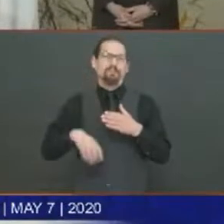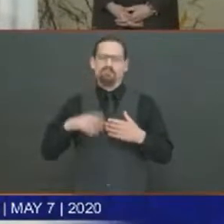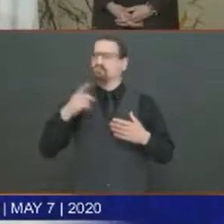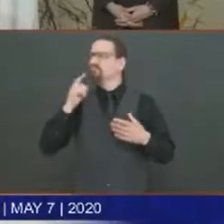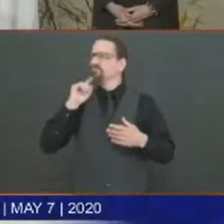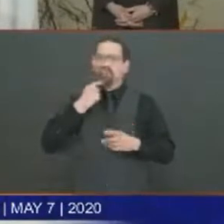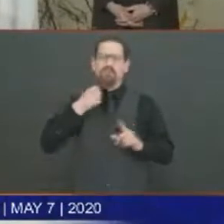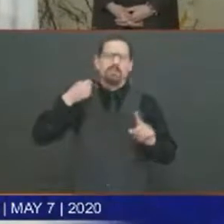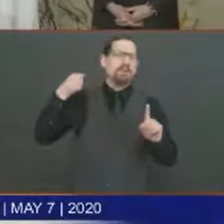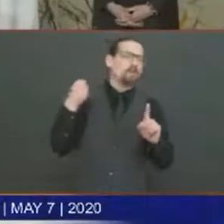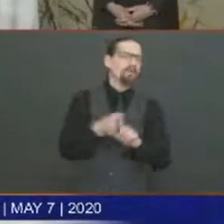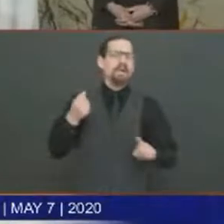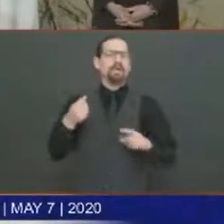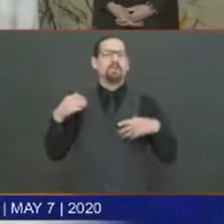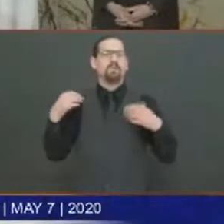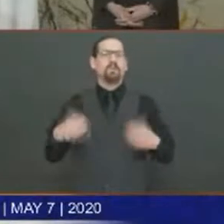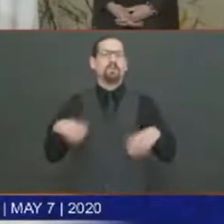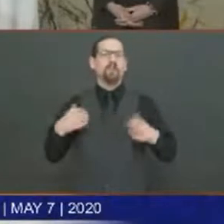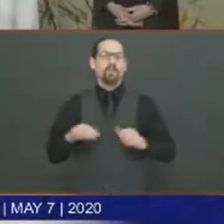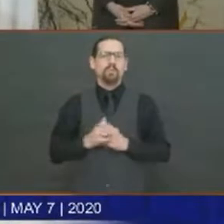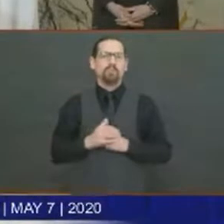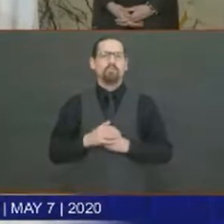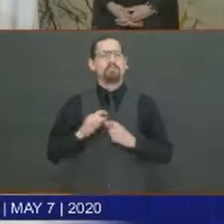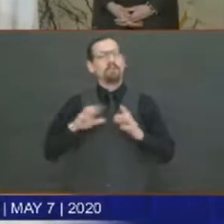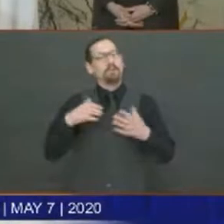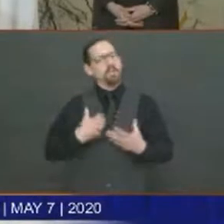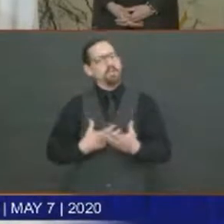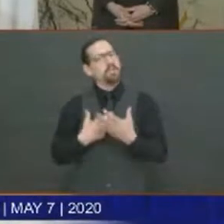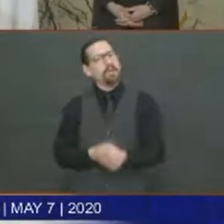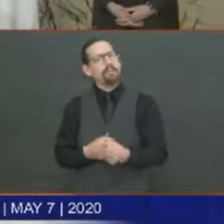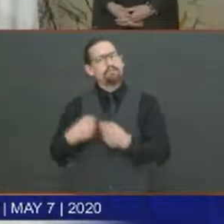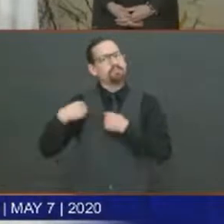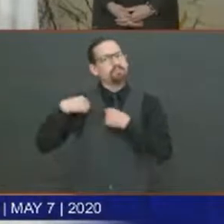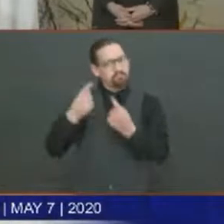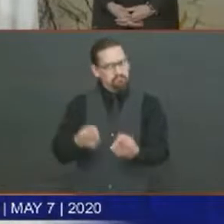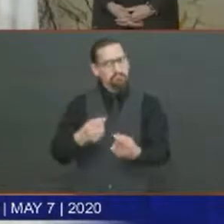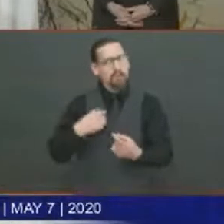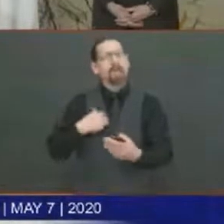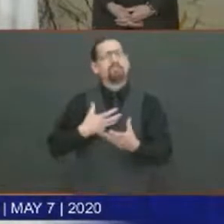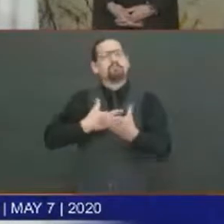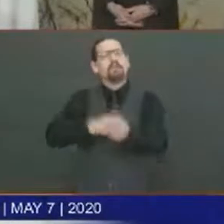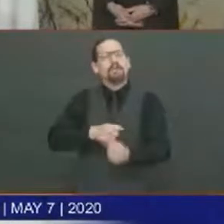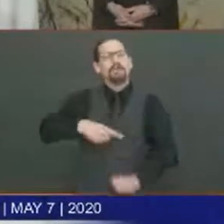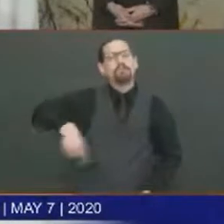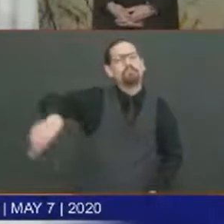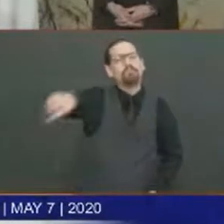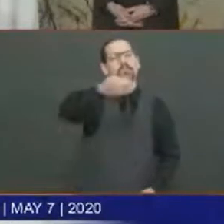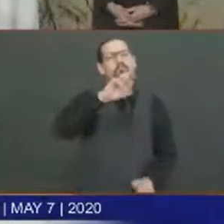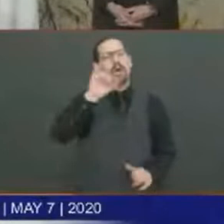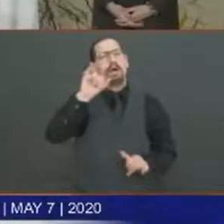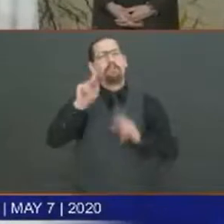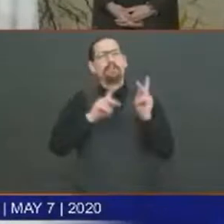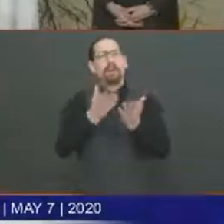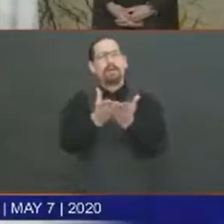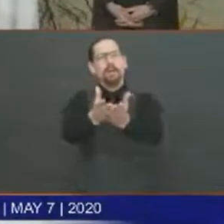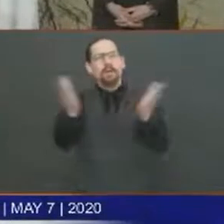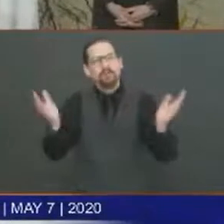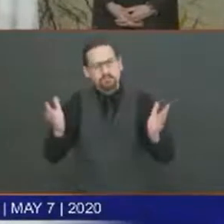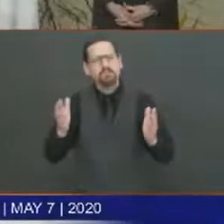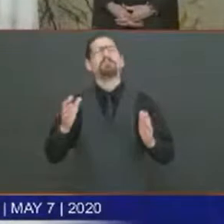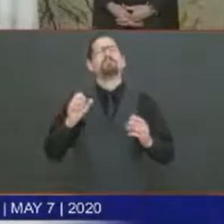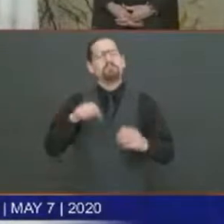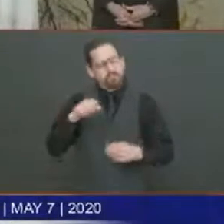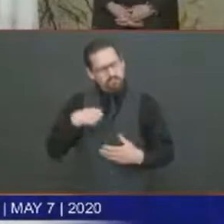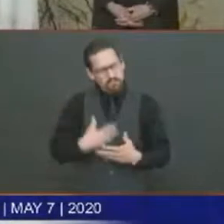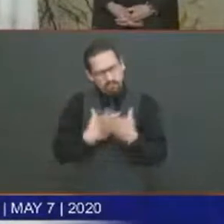of confidence and strength, and quite frankly, trust in the people of Rhode Island. I am trusting